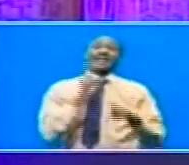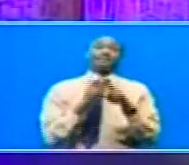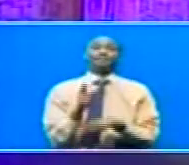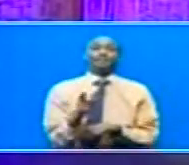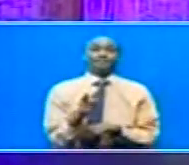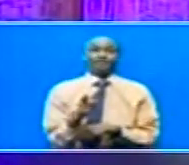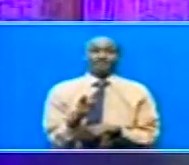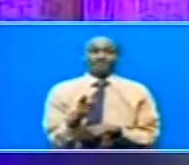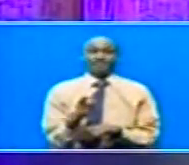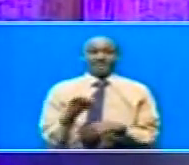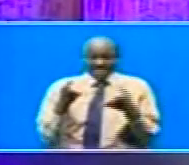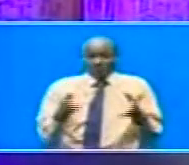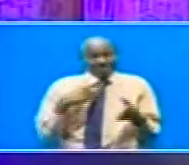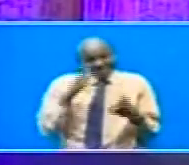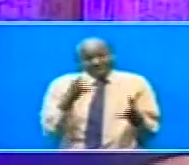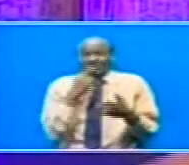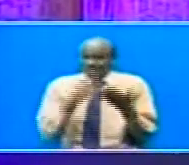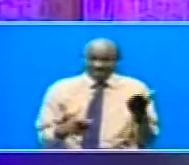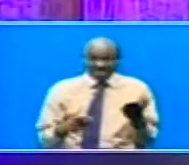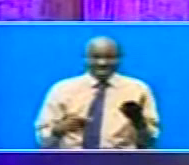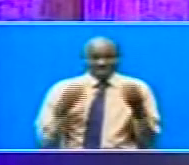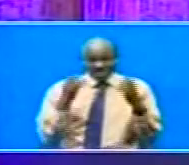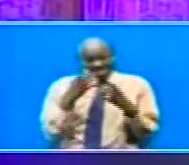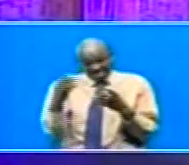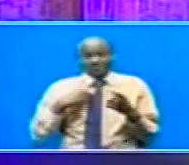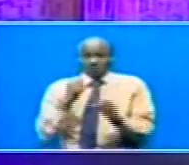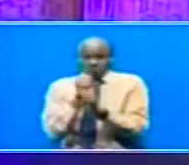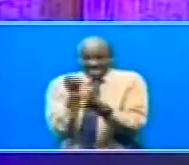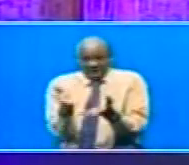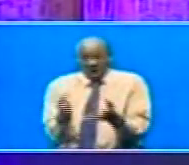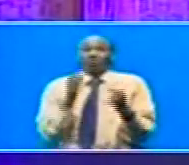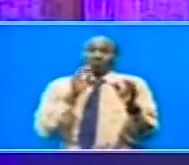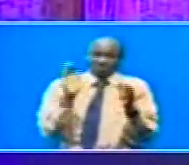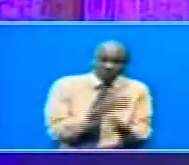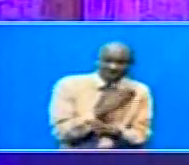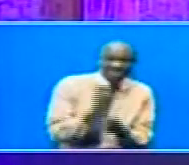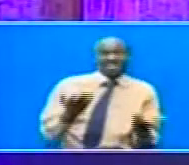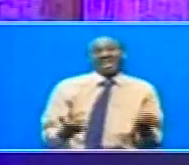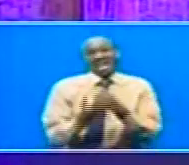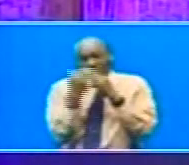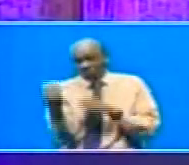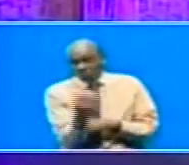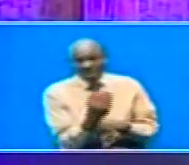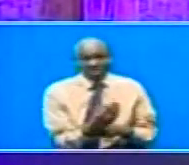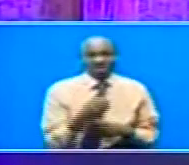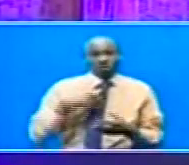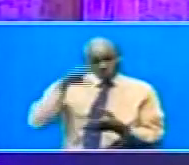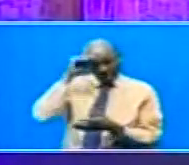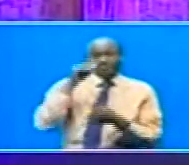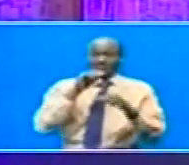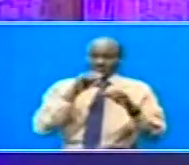now, it's ironic because in many ways, the things that I'm doing right now, the music, helping kids to learn